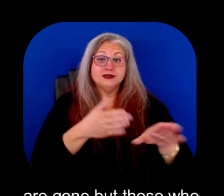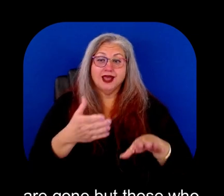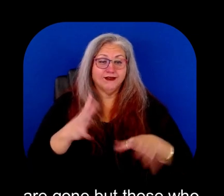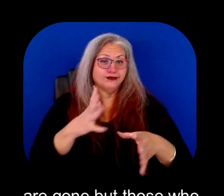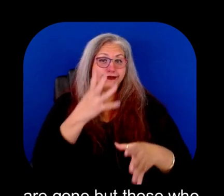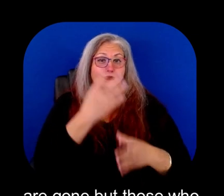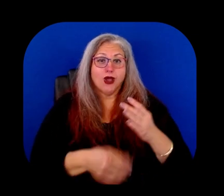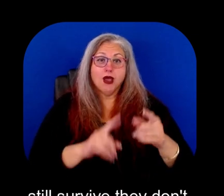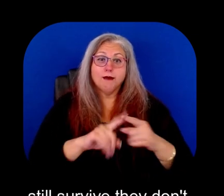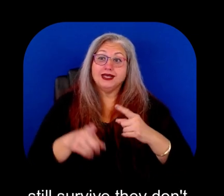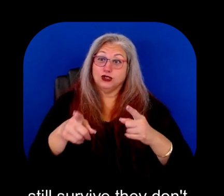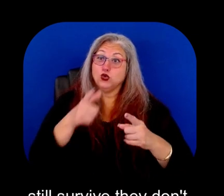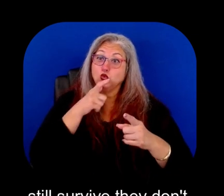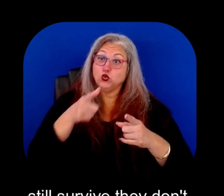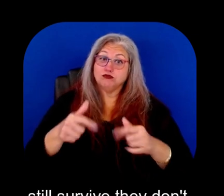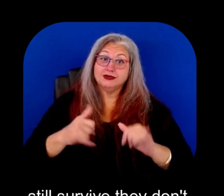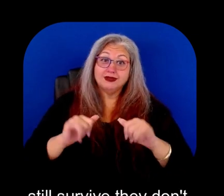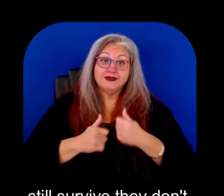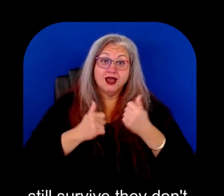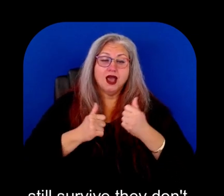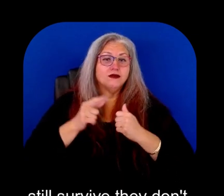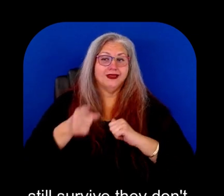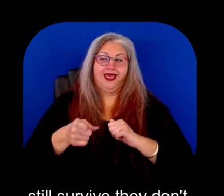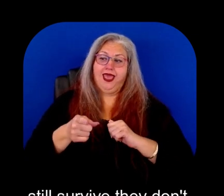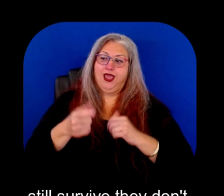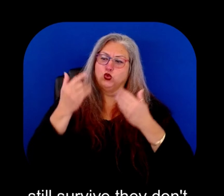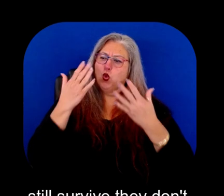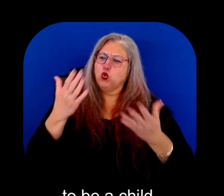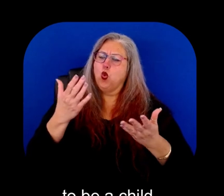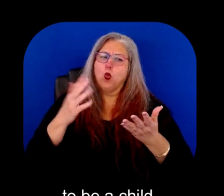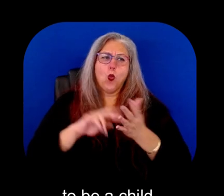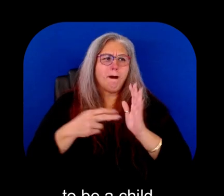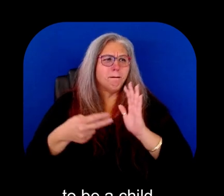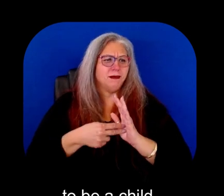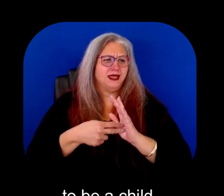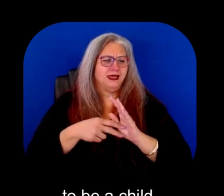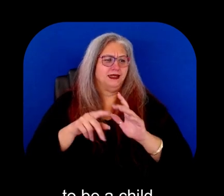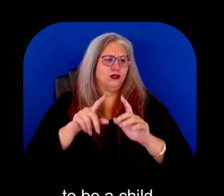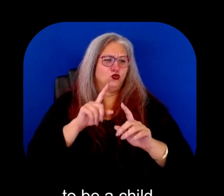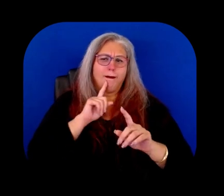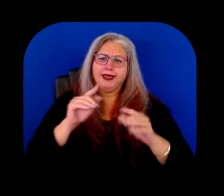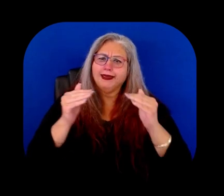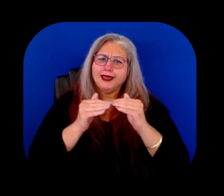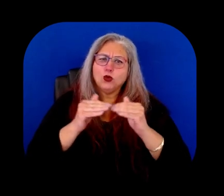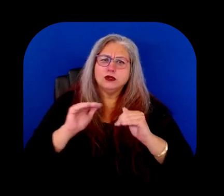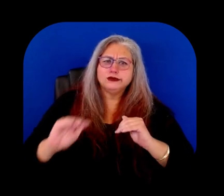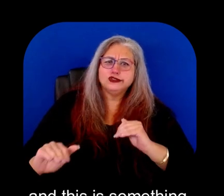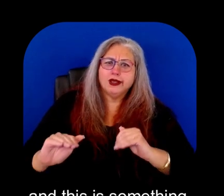are gone, but those who still survive, they don't know what it means to be a child.